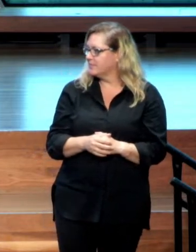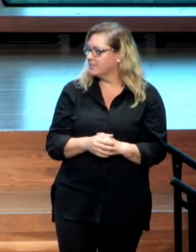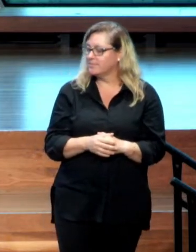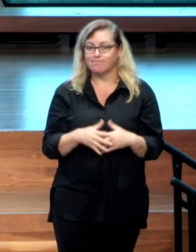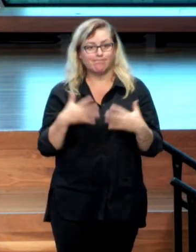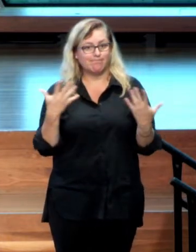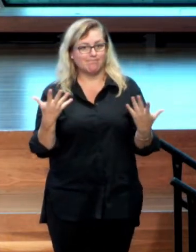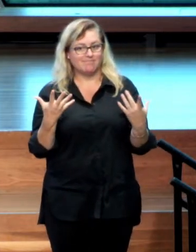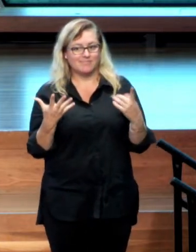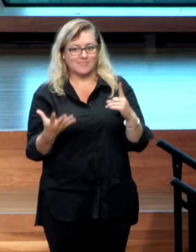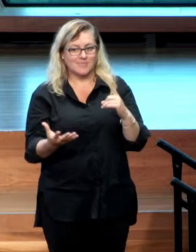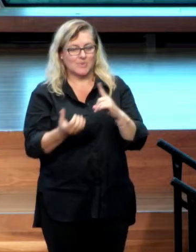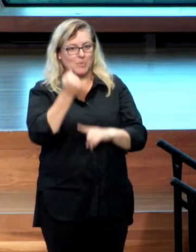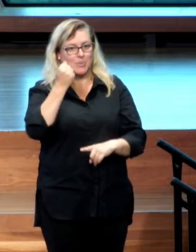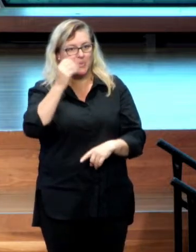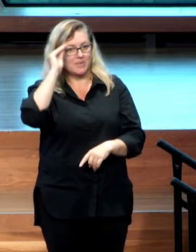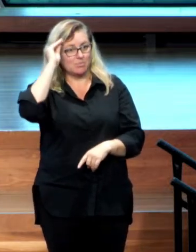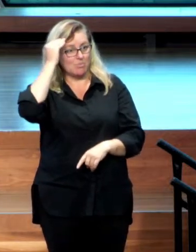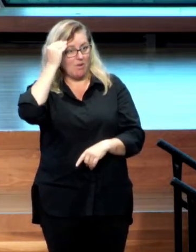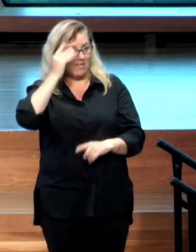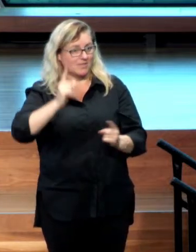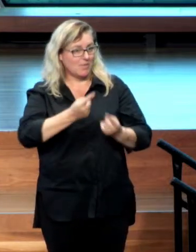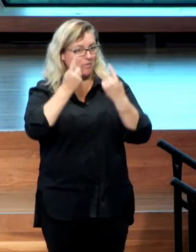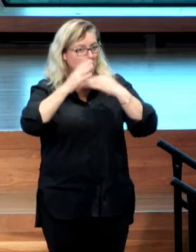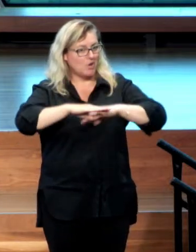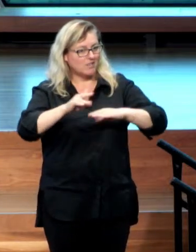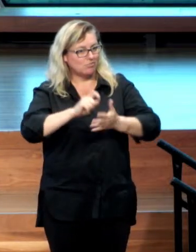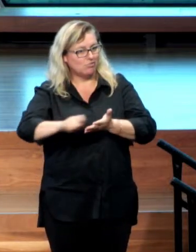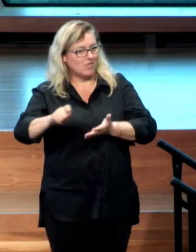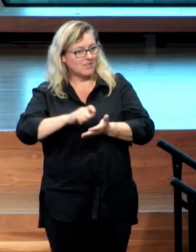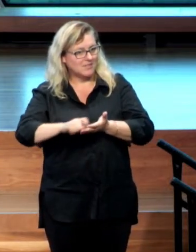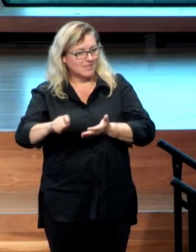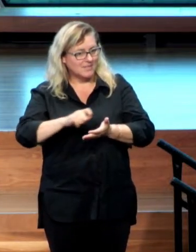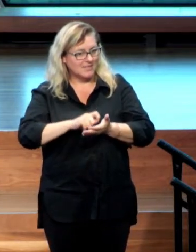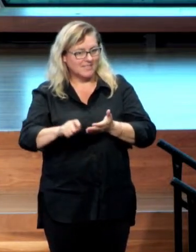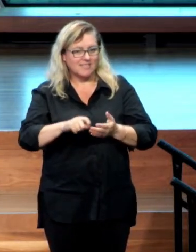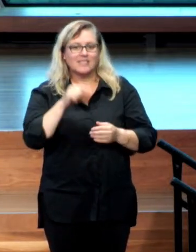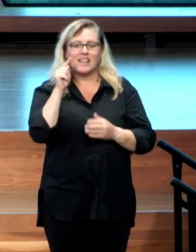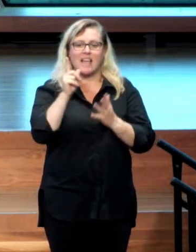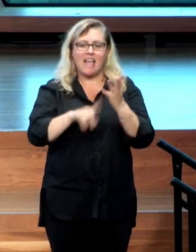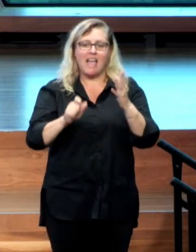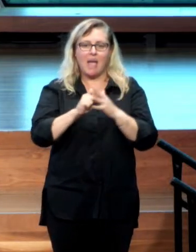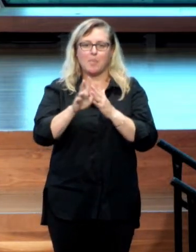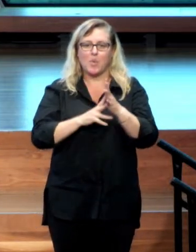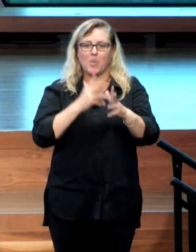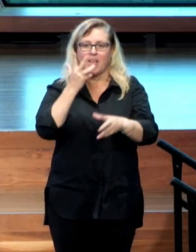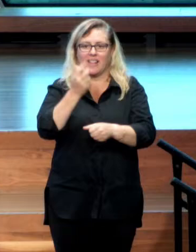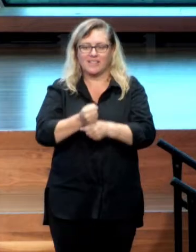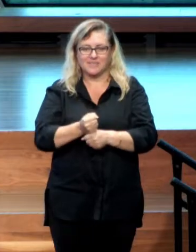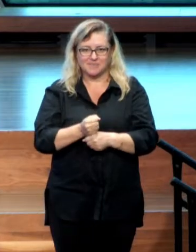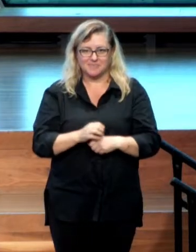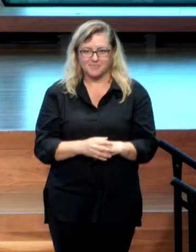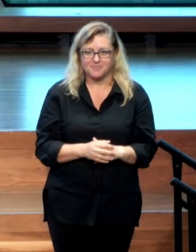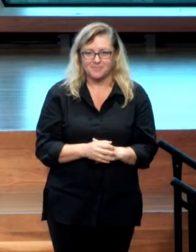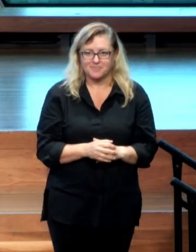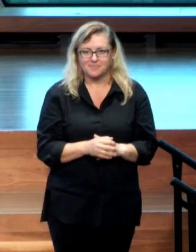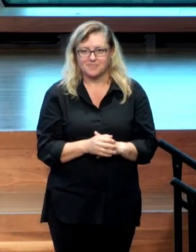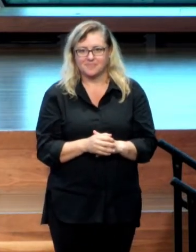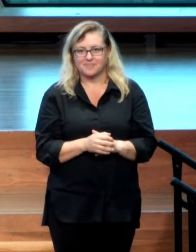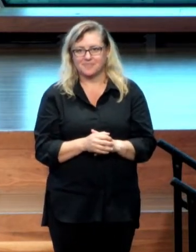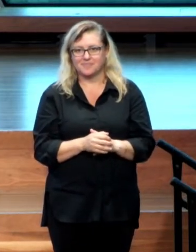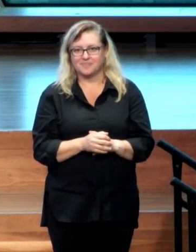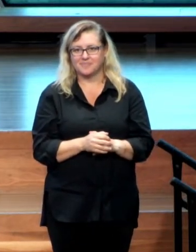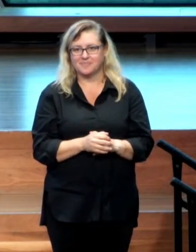So the winner of the prize for Indigenous writing is The Upwelling by Illustra Rose.